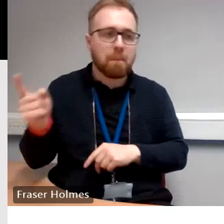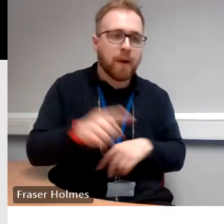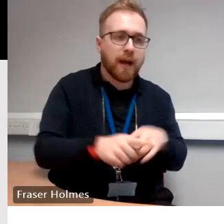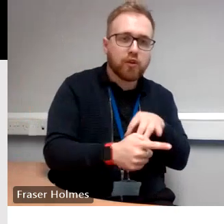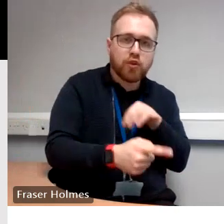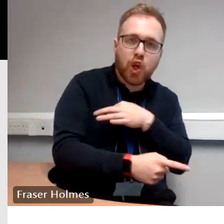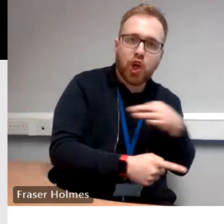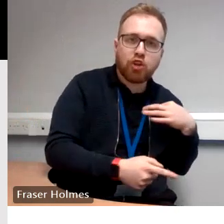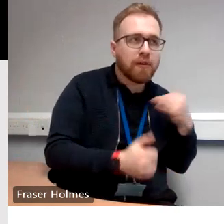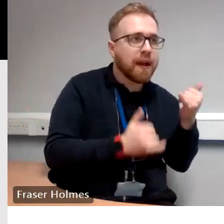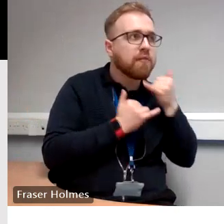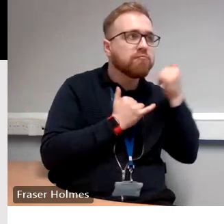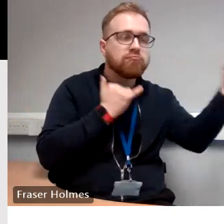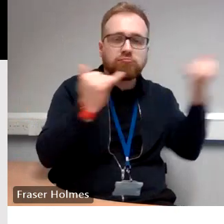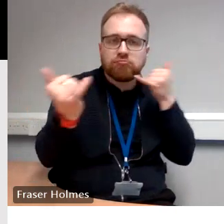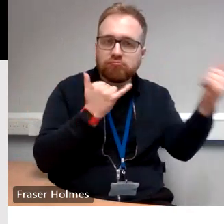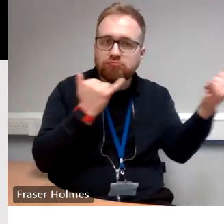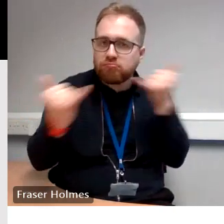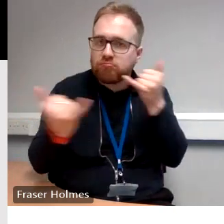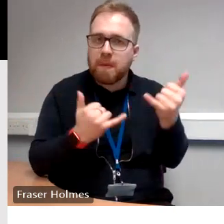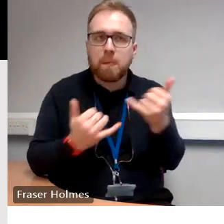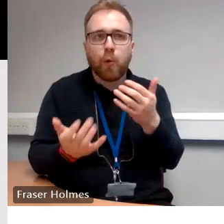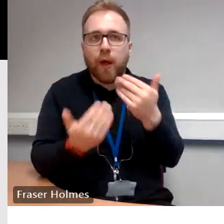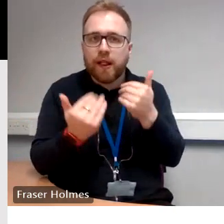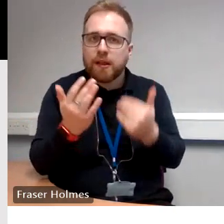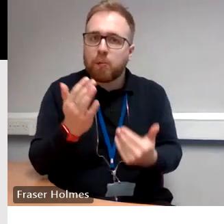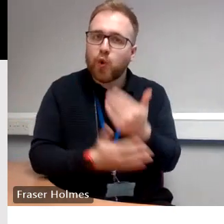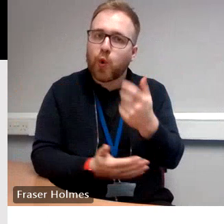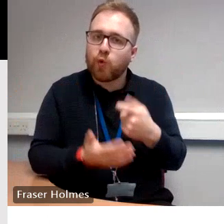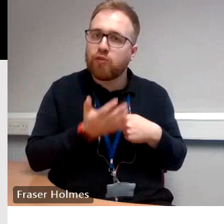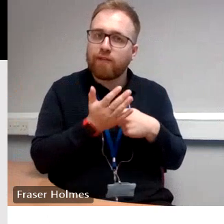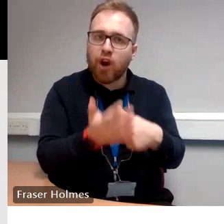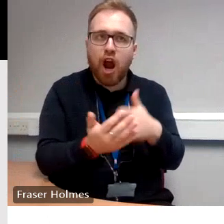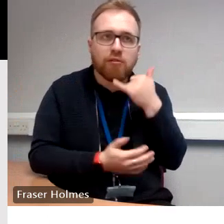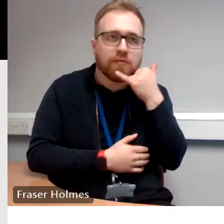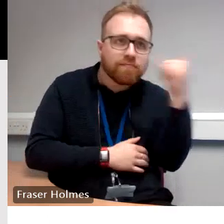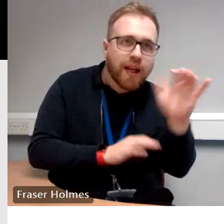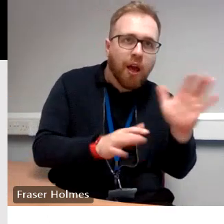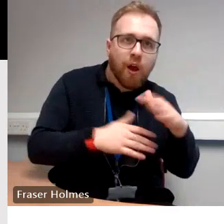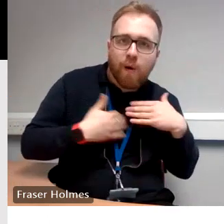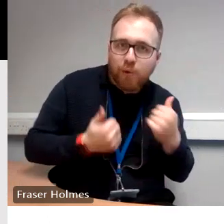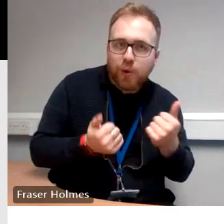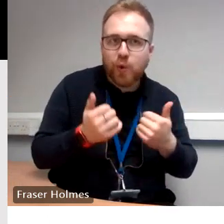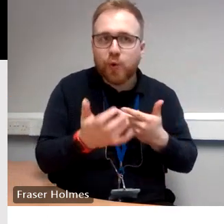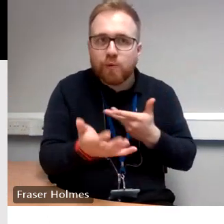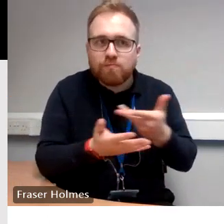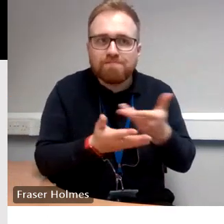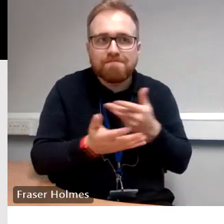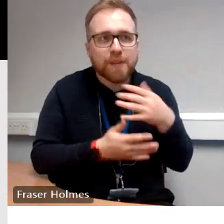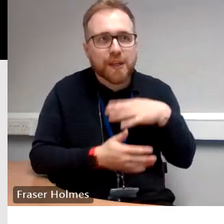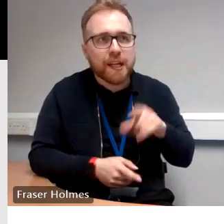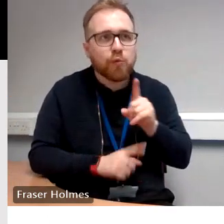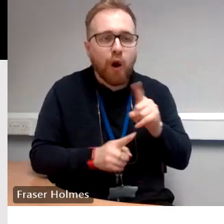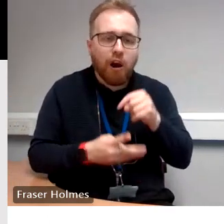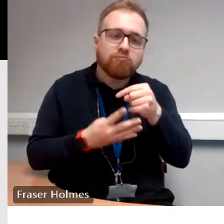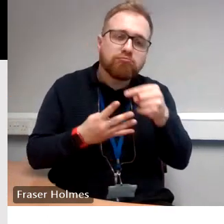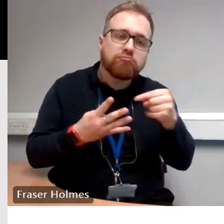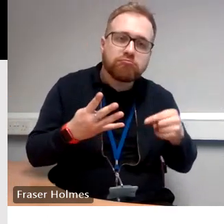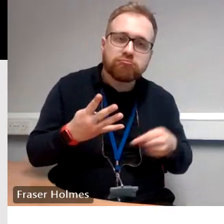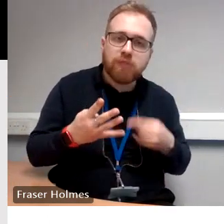make some phone calls, welcome some new referrals into the service by phoning them, discussing their needs and making sure they're right